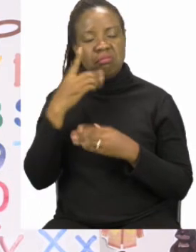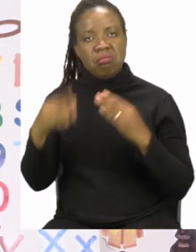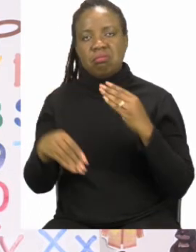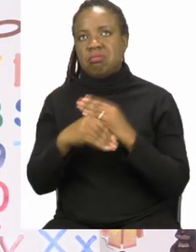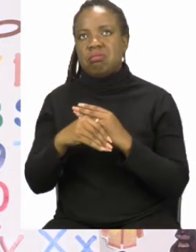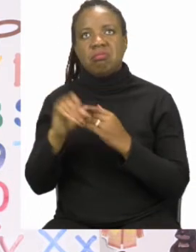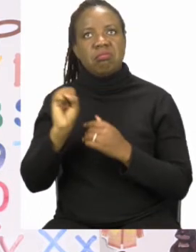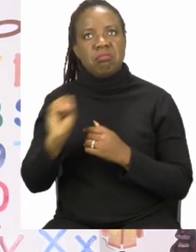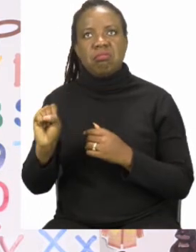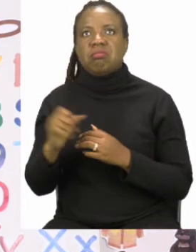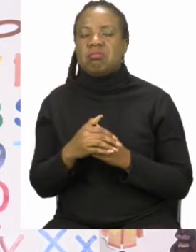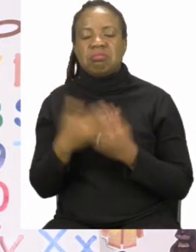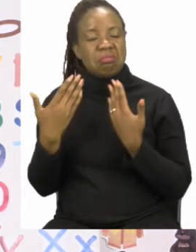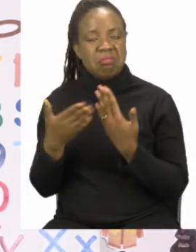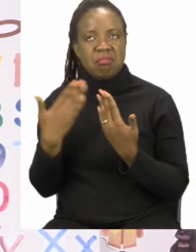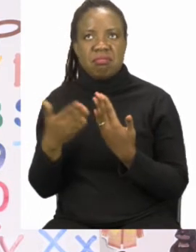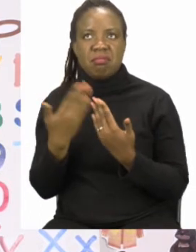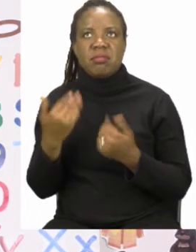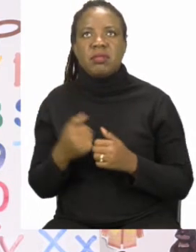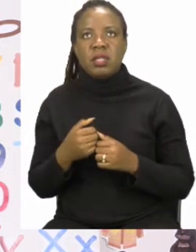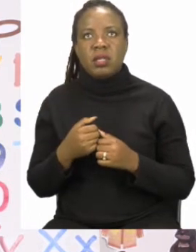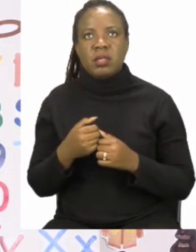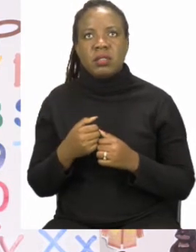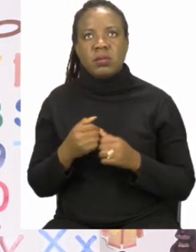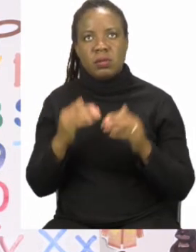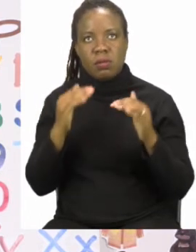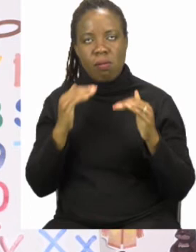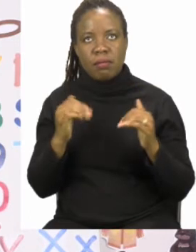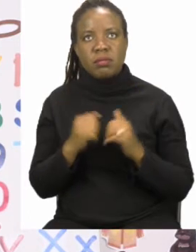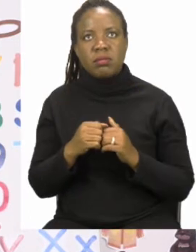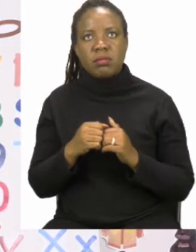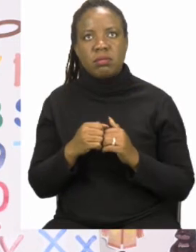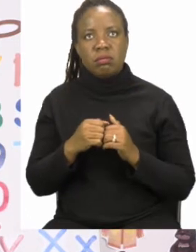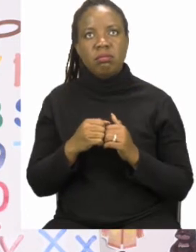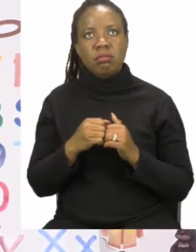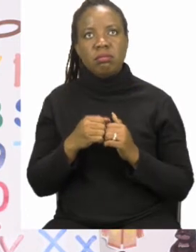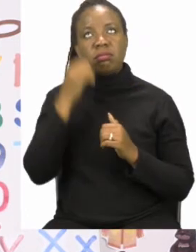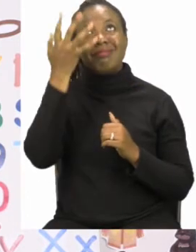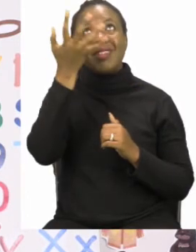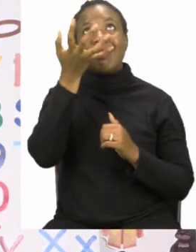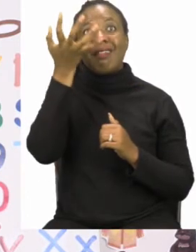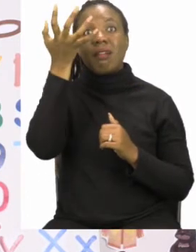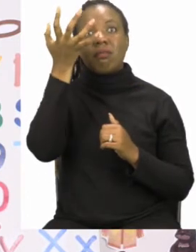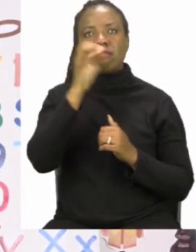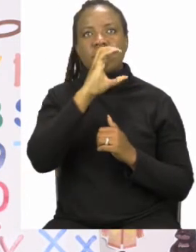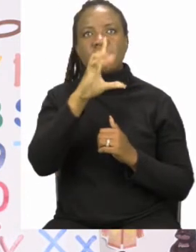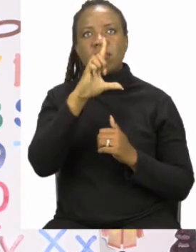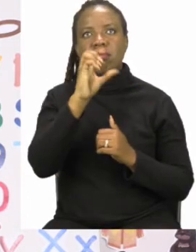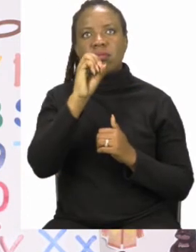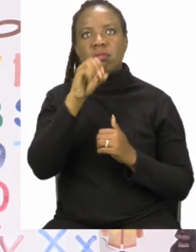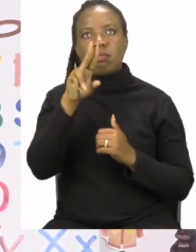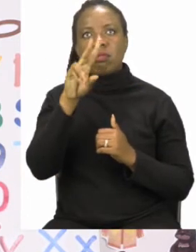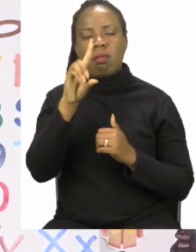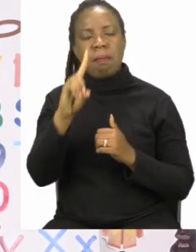Can you see how simple it is? Let's do the next word together. We have the word cloud. Now we know clouds. We see